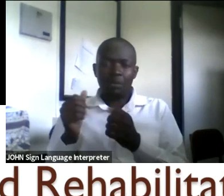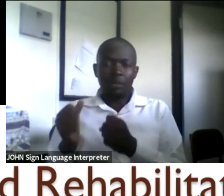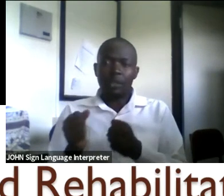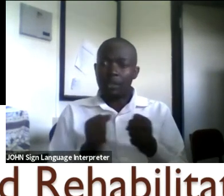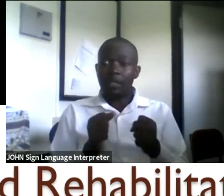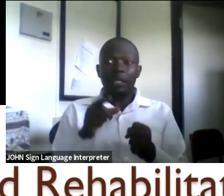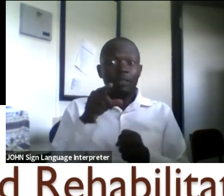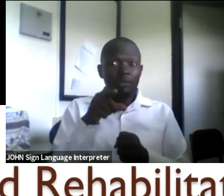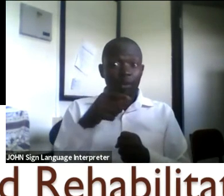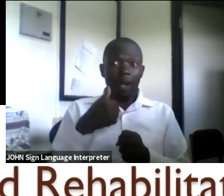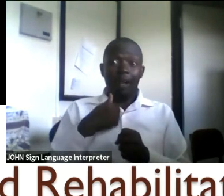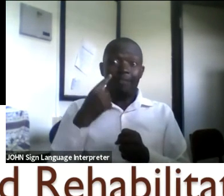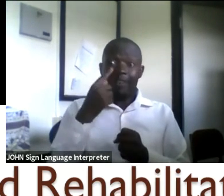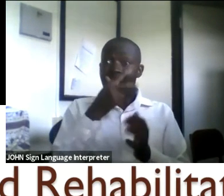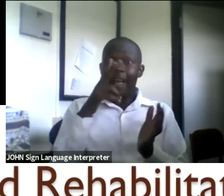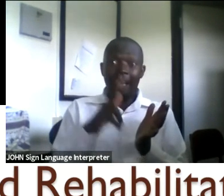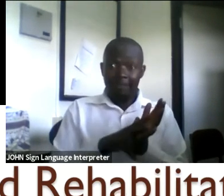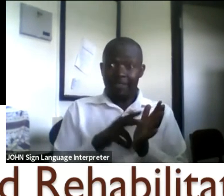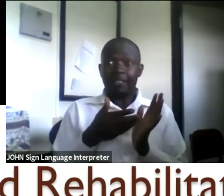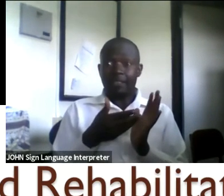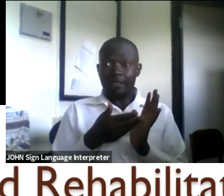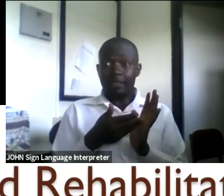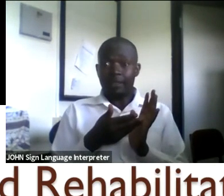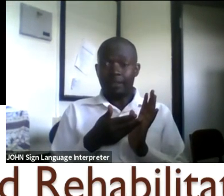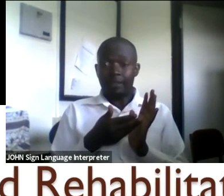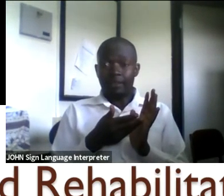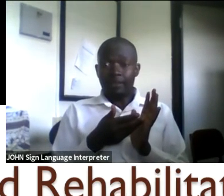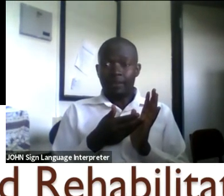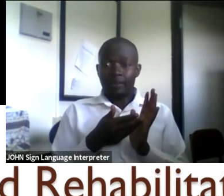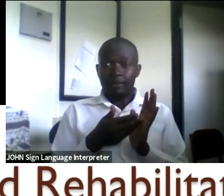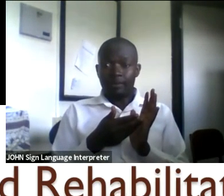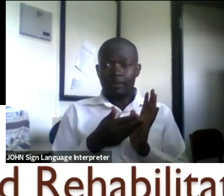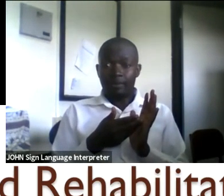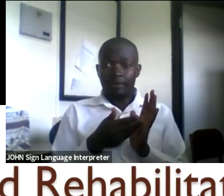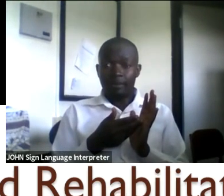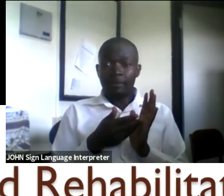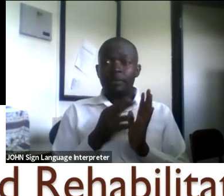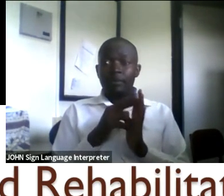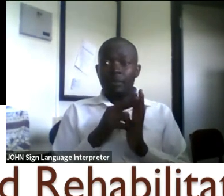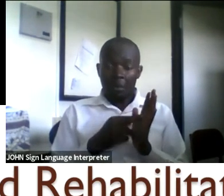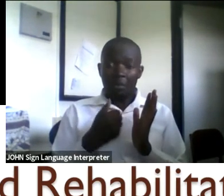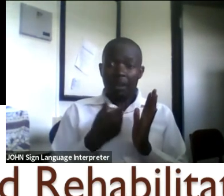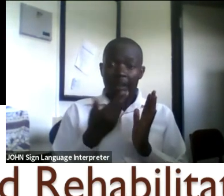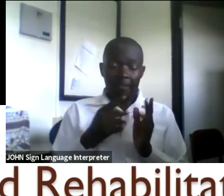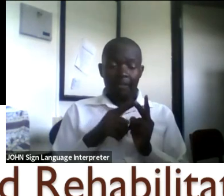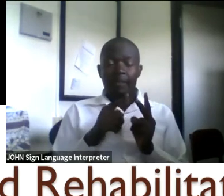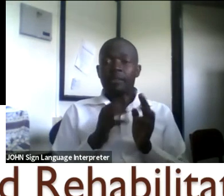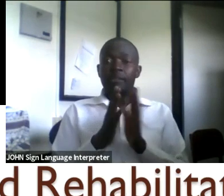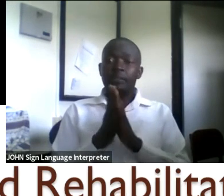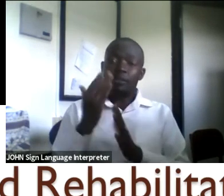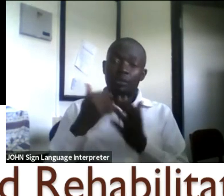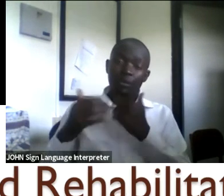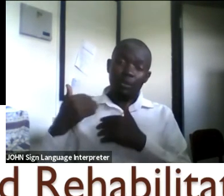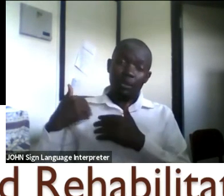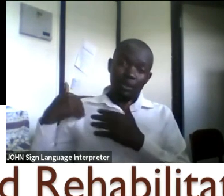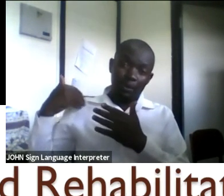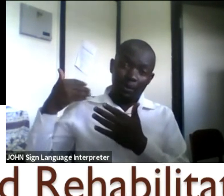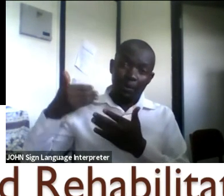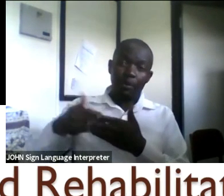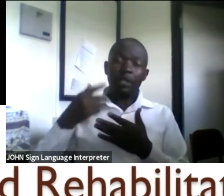evidence from the reports and from the stories that we have seen to influence the